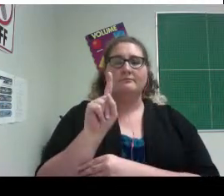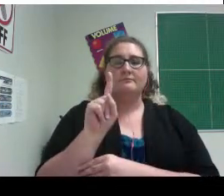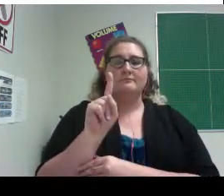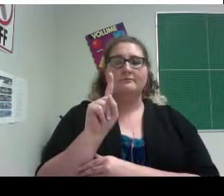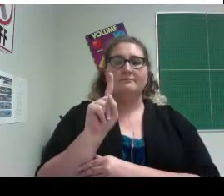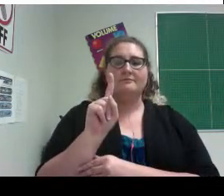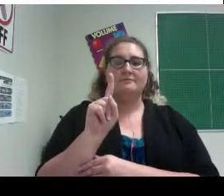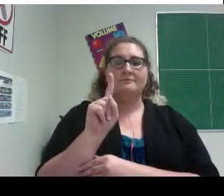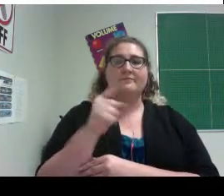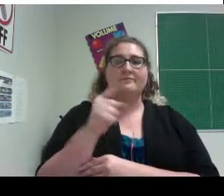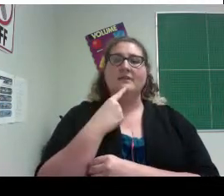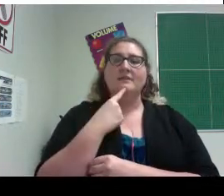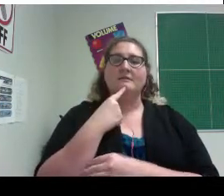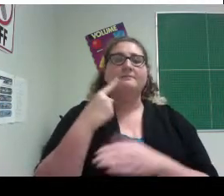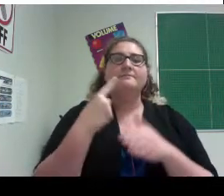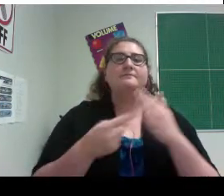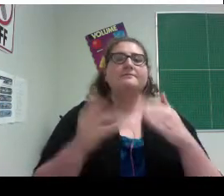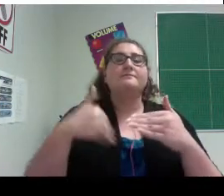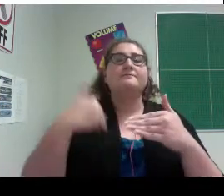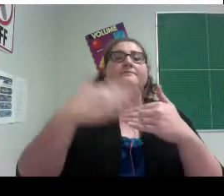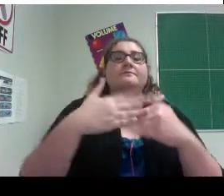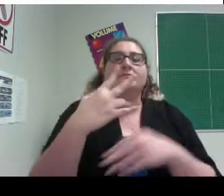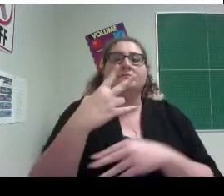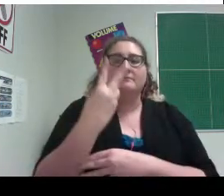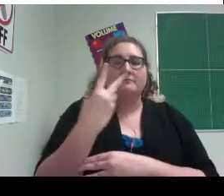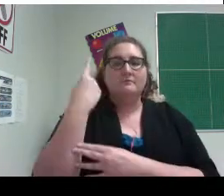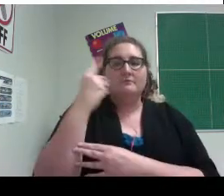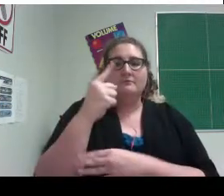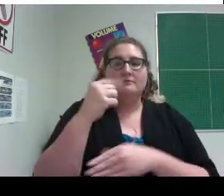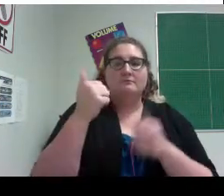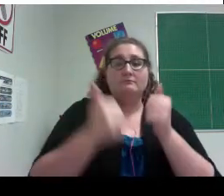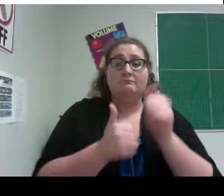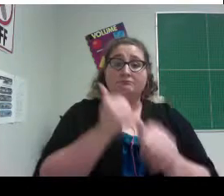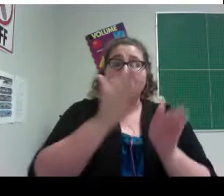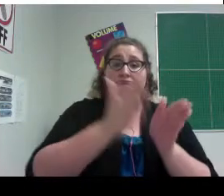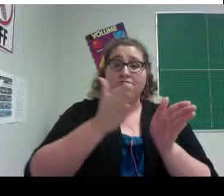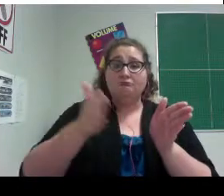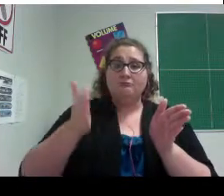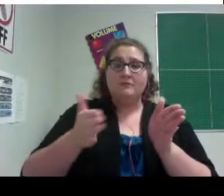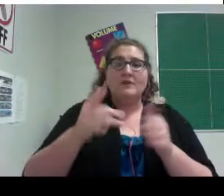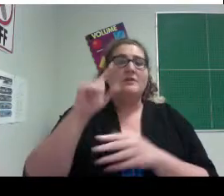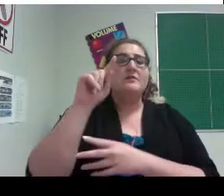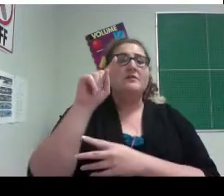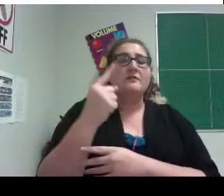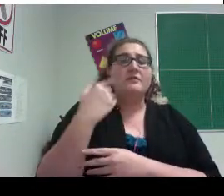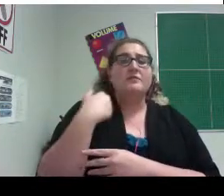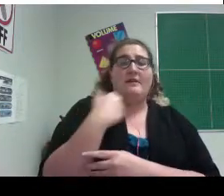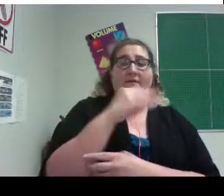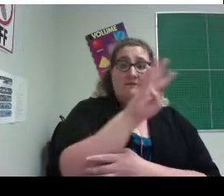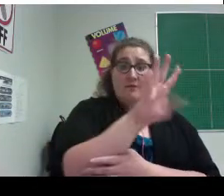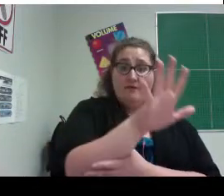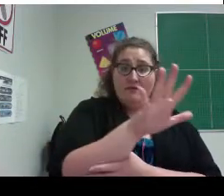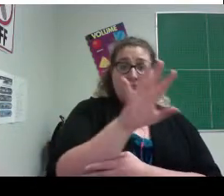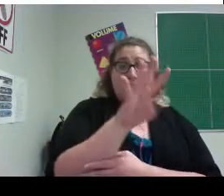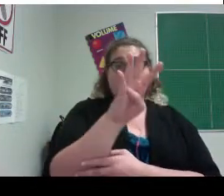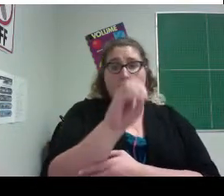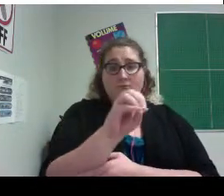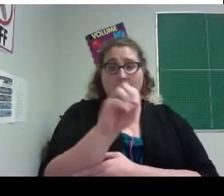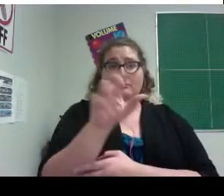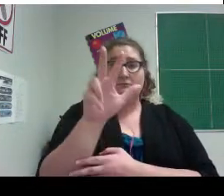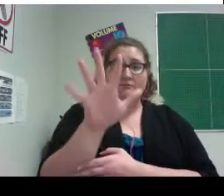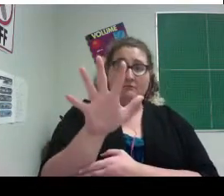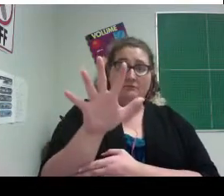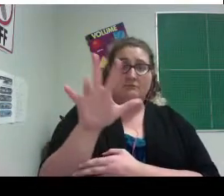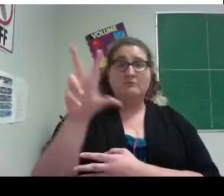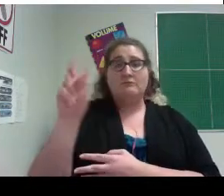Example 1. It says, what are the next two terms in each sequence? So on the first term, we'll notice we have 45,